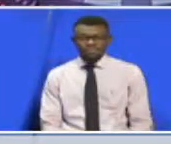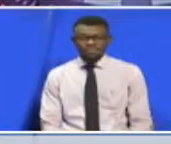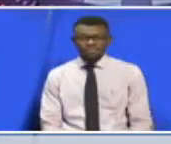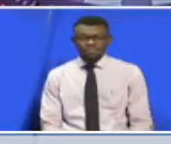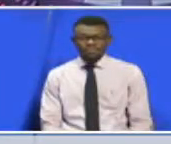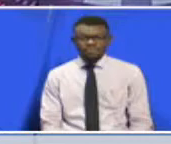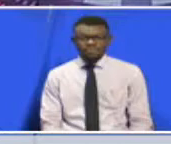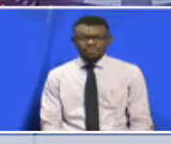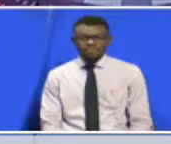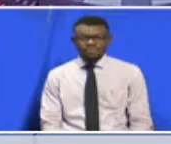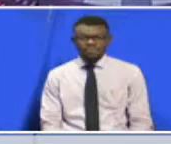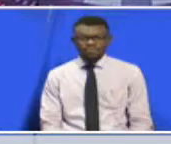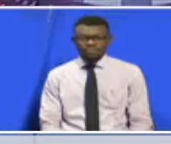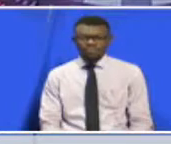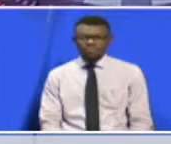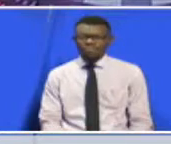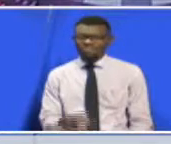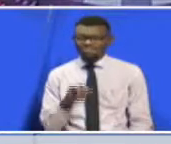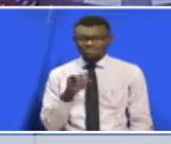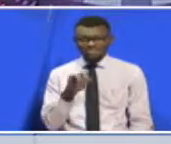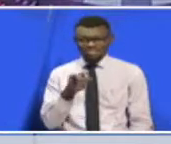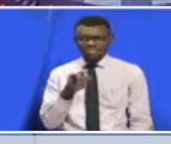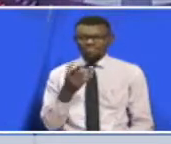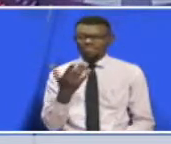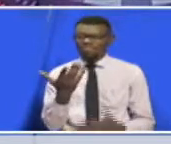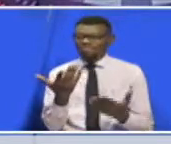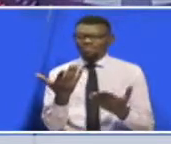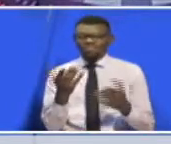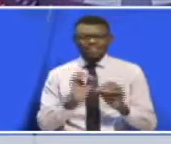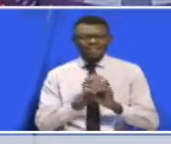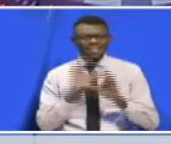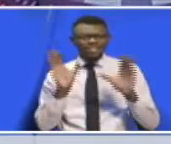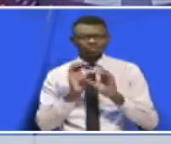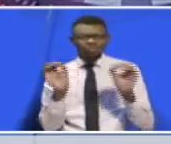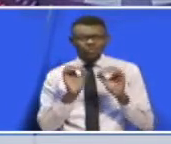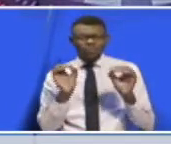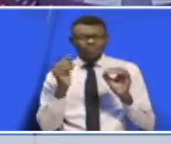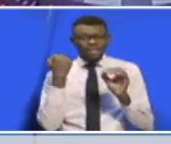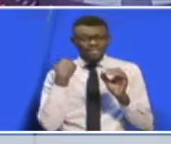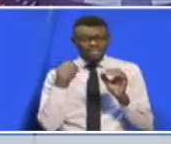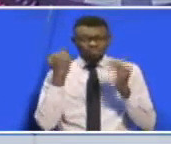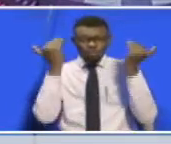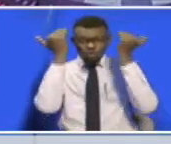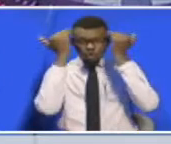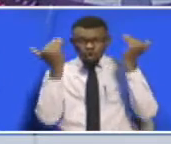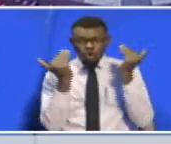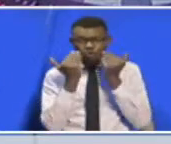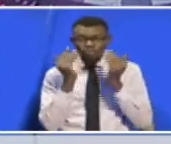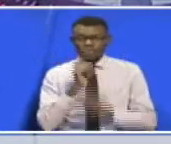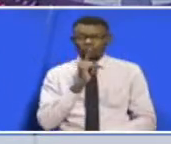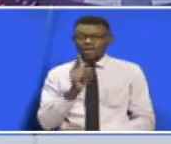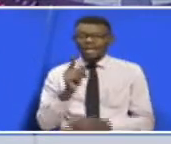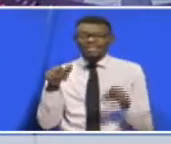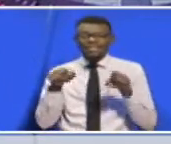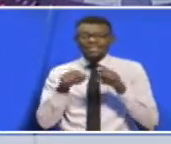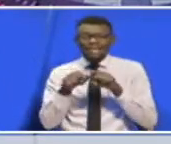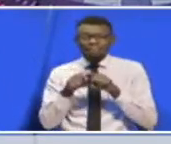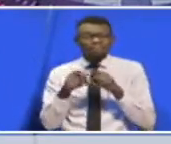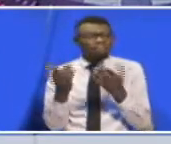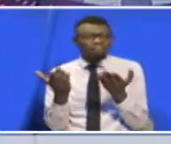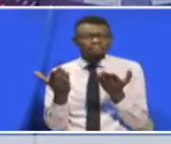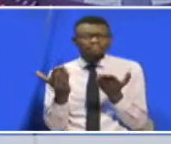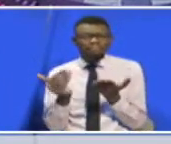All right, there's so many gray areas in this development. Just yesterday, there was that order from court. And today, we are told again that